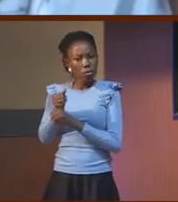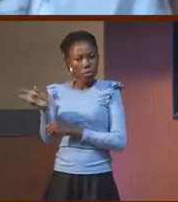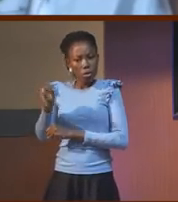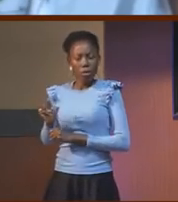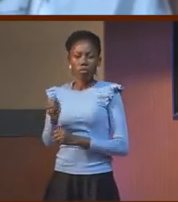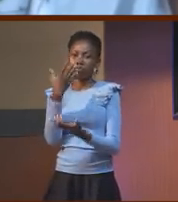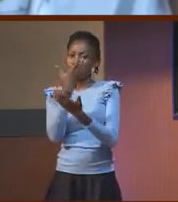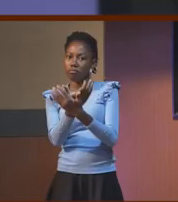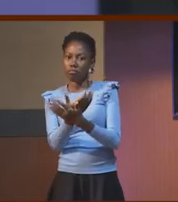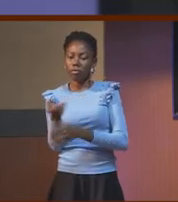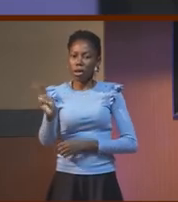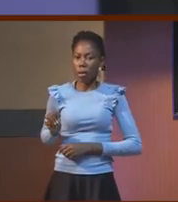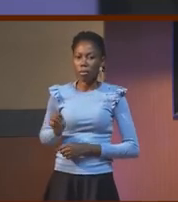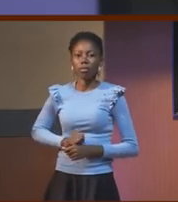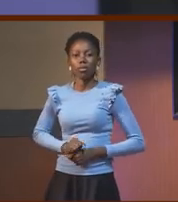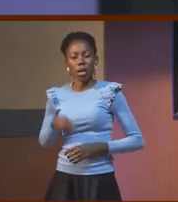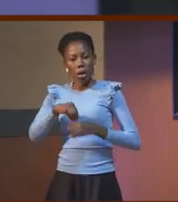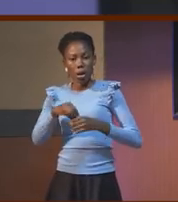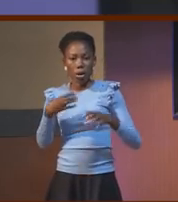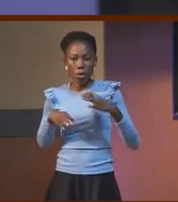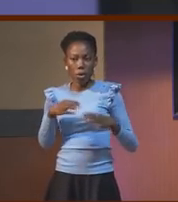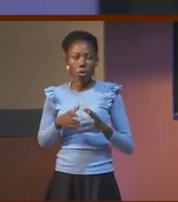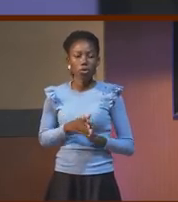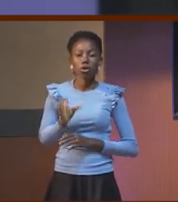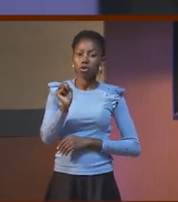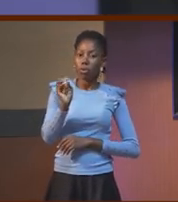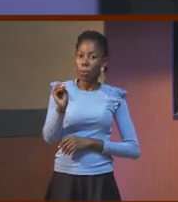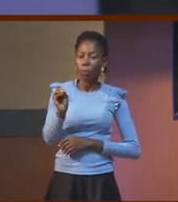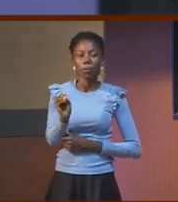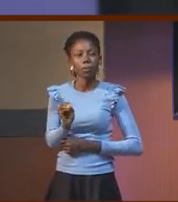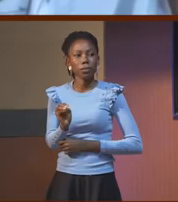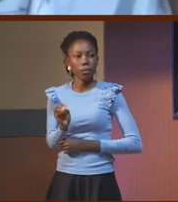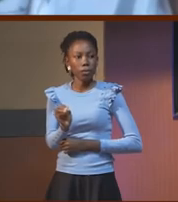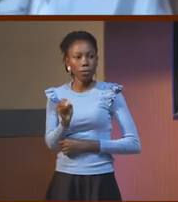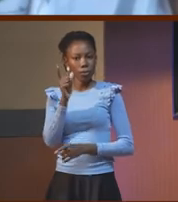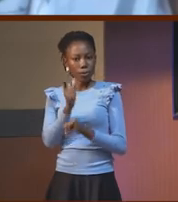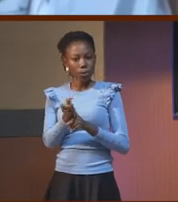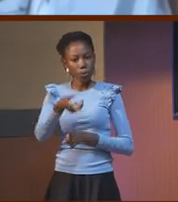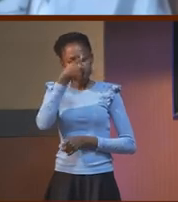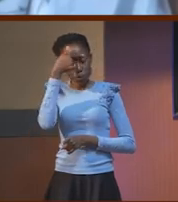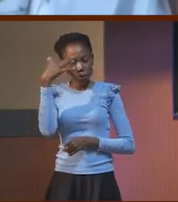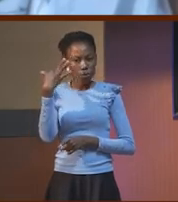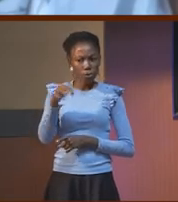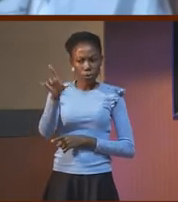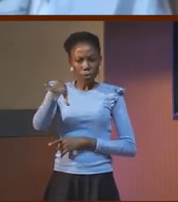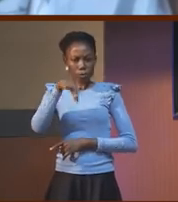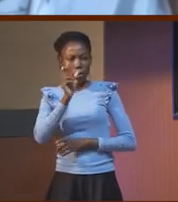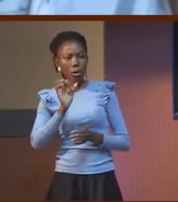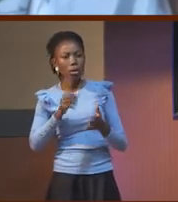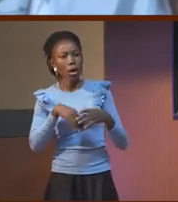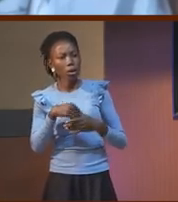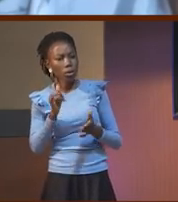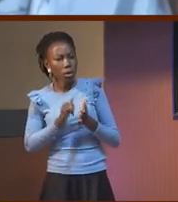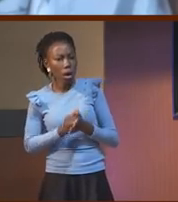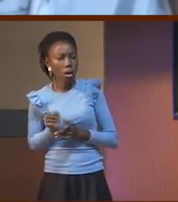court. Do you understand me? Yes. So, just because you discovered it